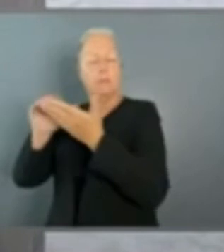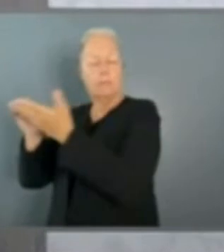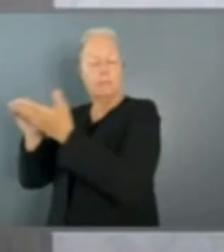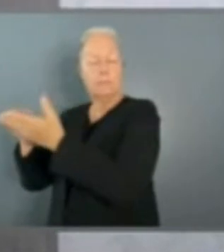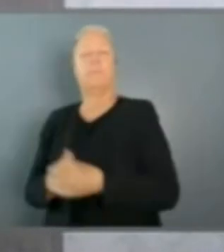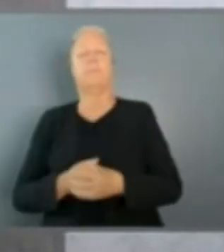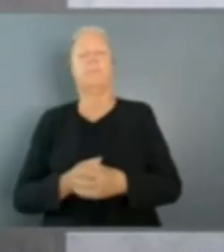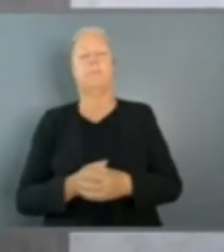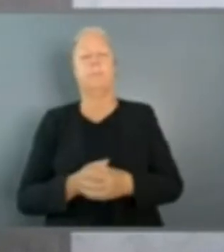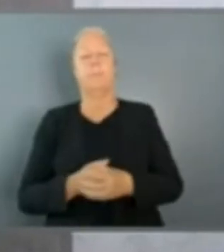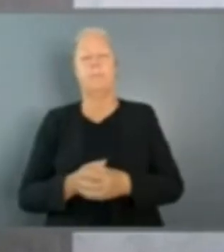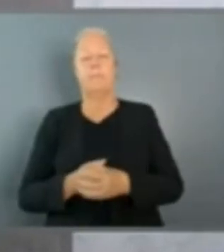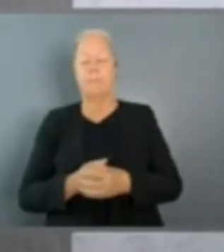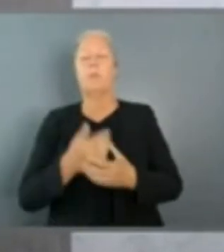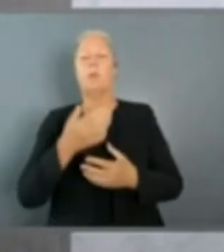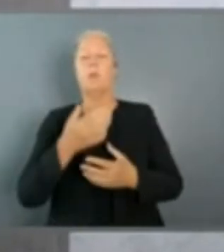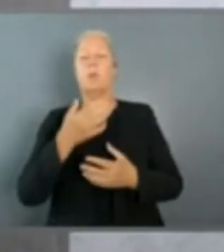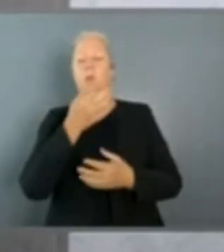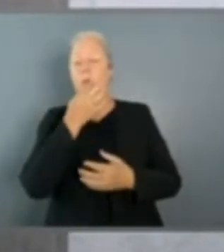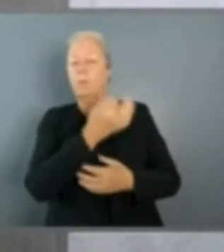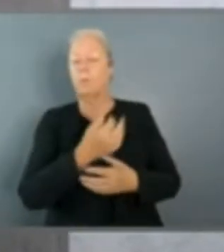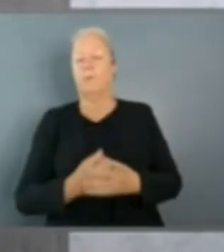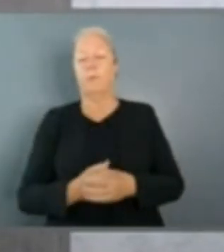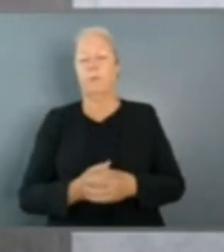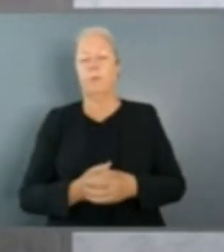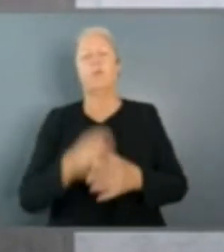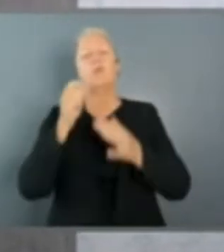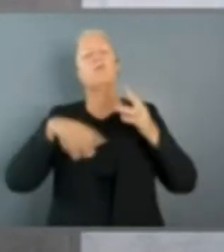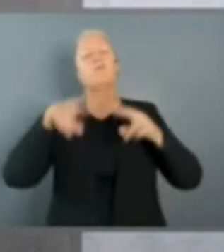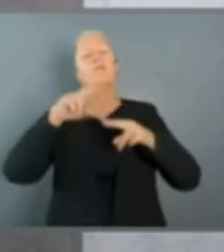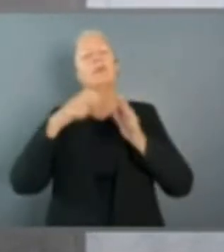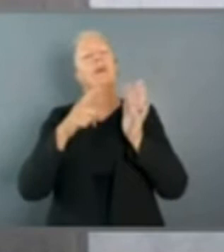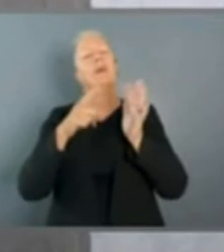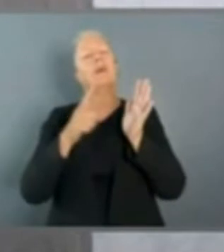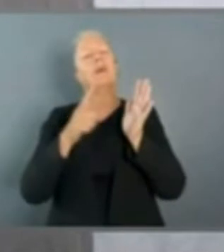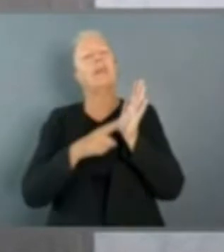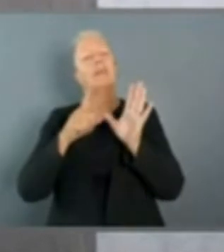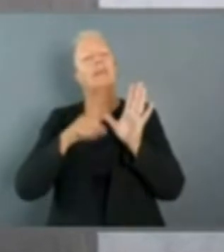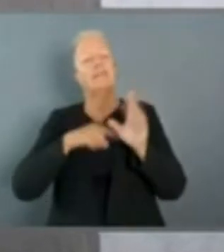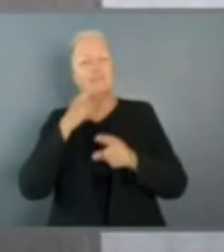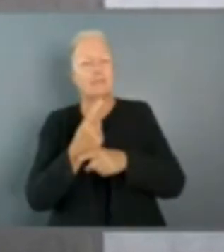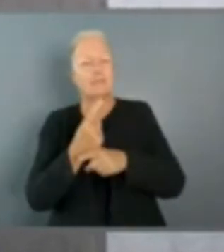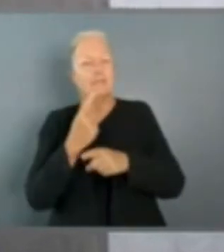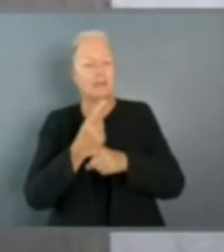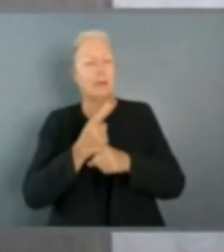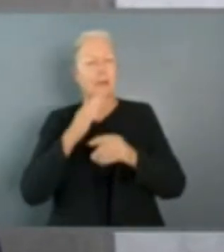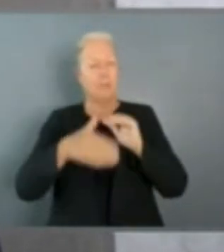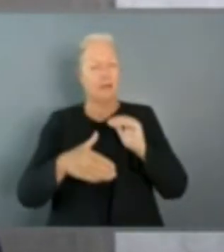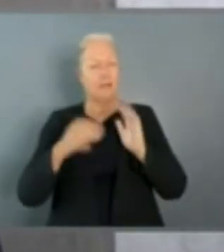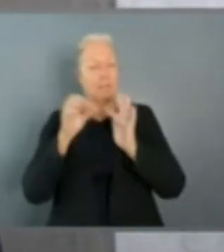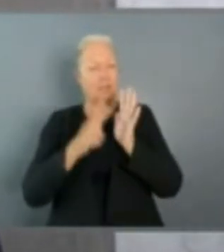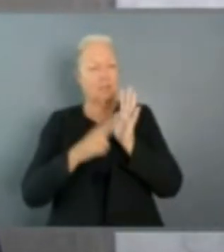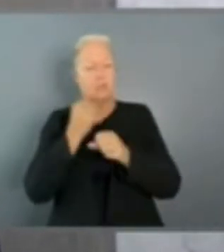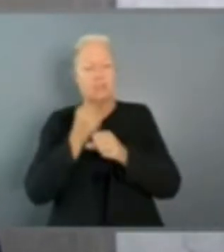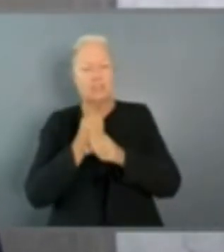We've heard Professor Kelly talking about the possibility of mutations and PNG strains coming out of there. I think there's 1